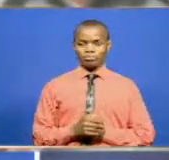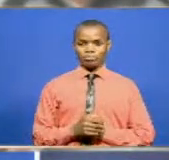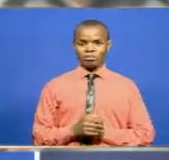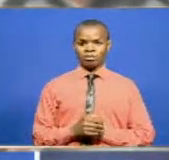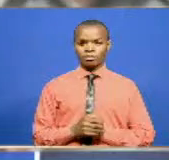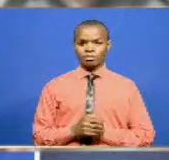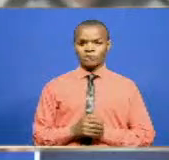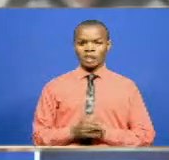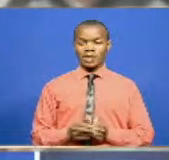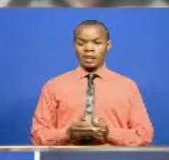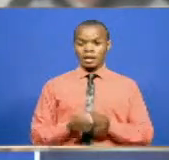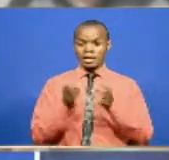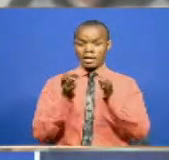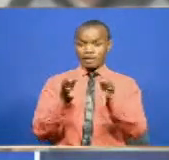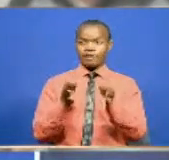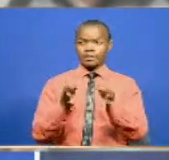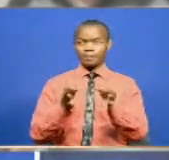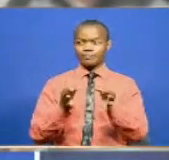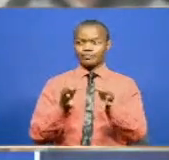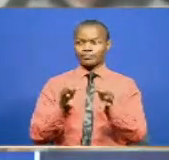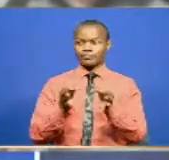Nasema wale ambao wanaweza kupata